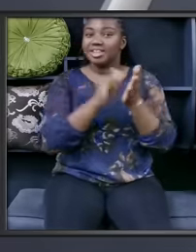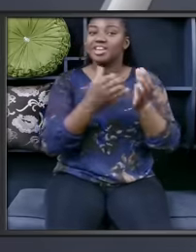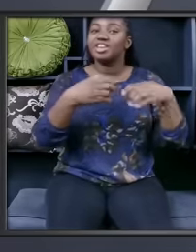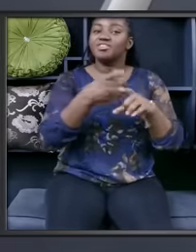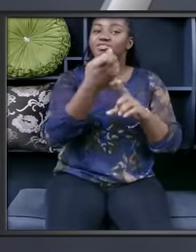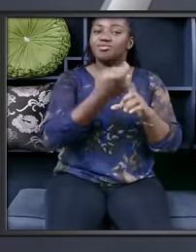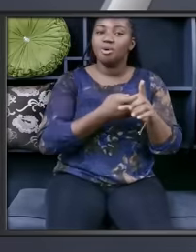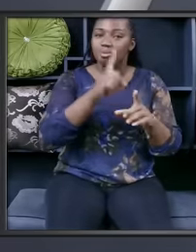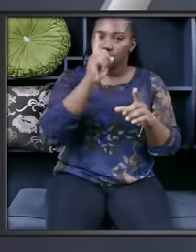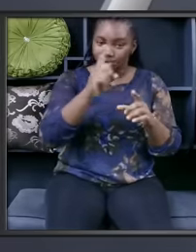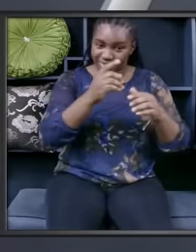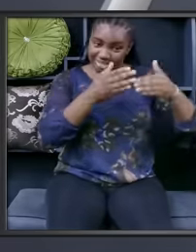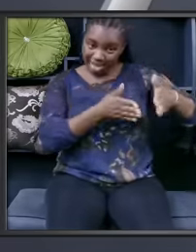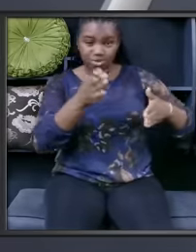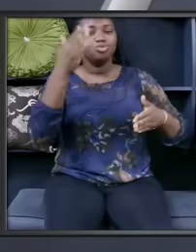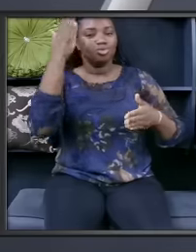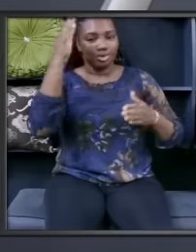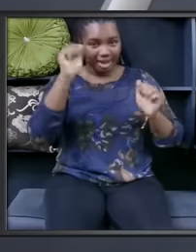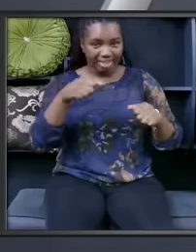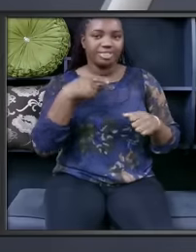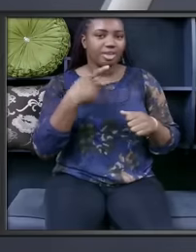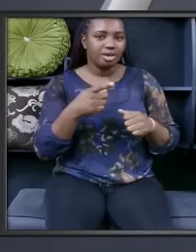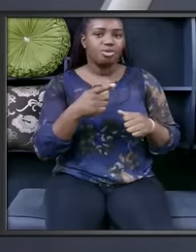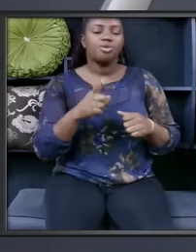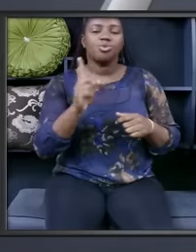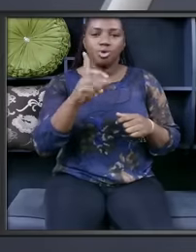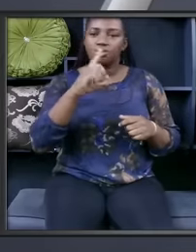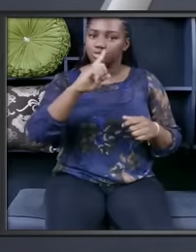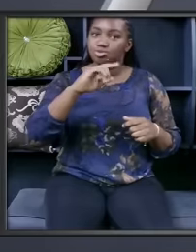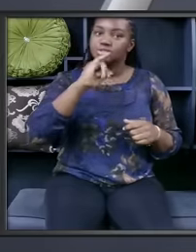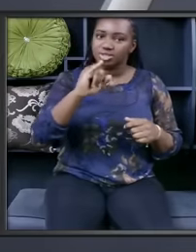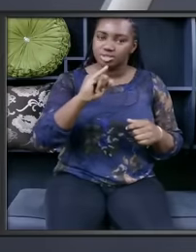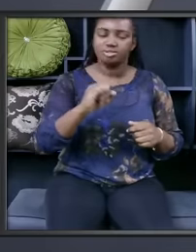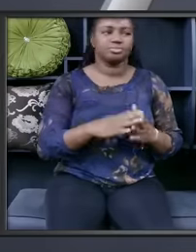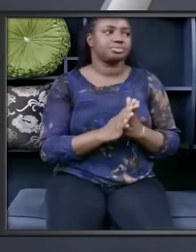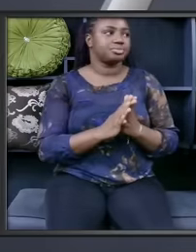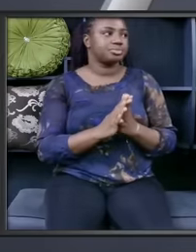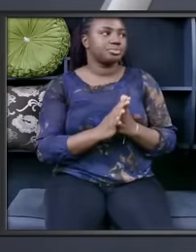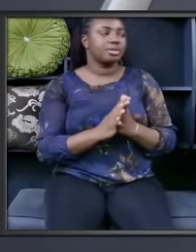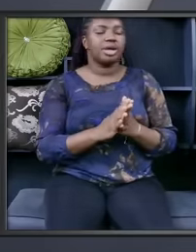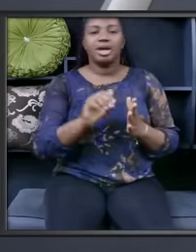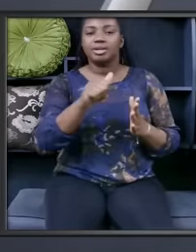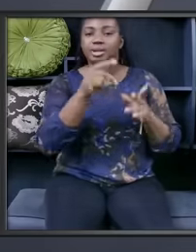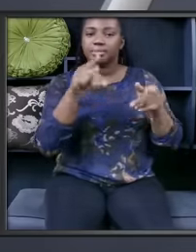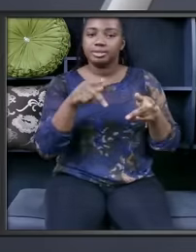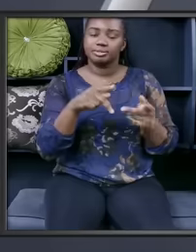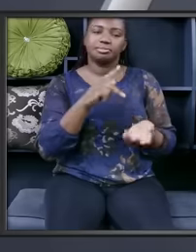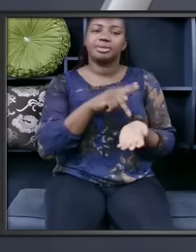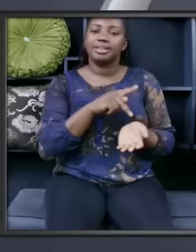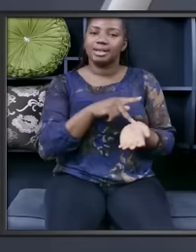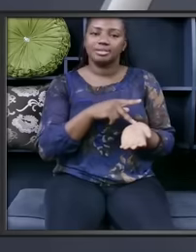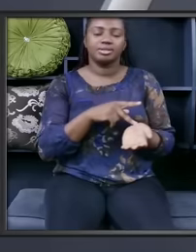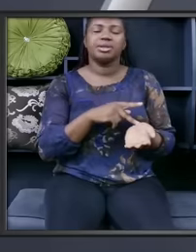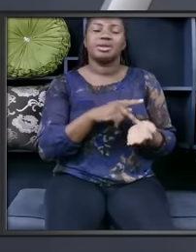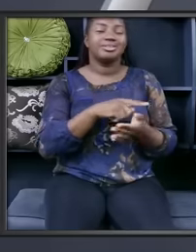Okay, so continue. So now like that you take out the business. Sorry. Peter, you say this